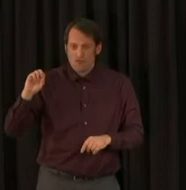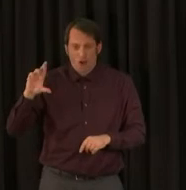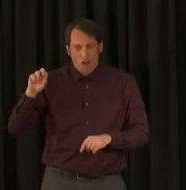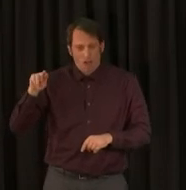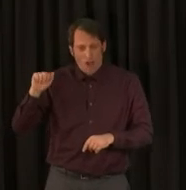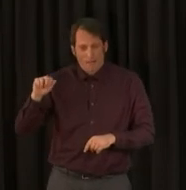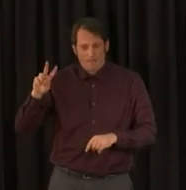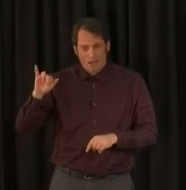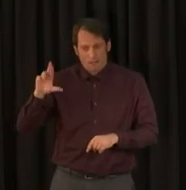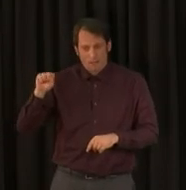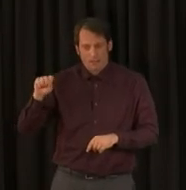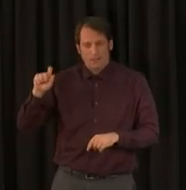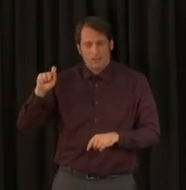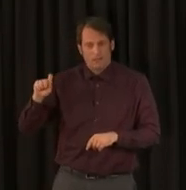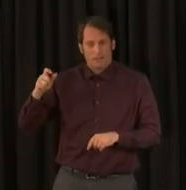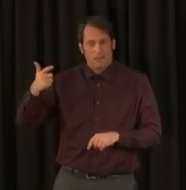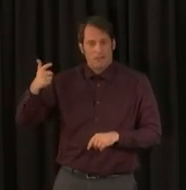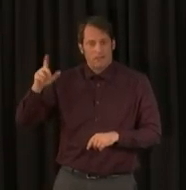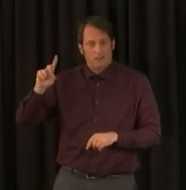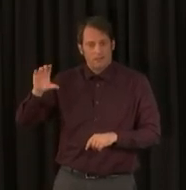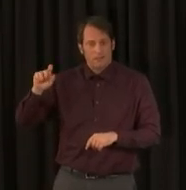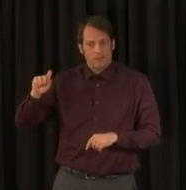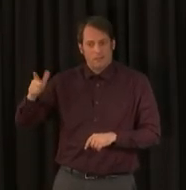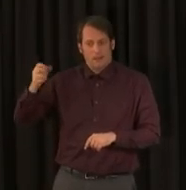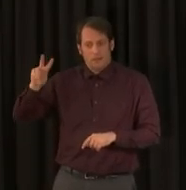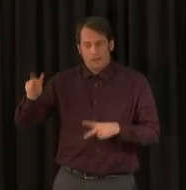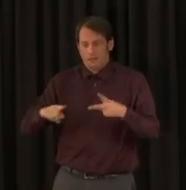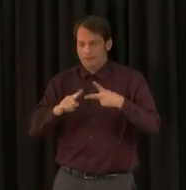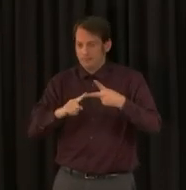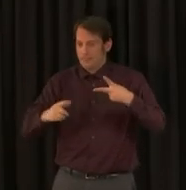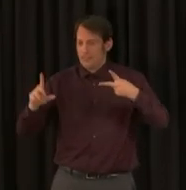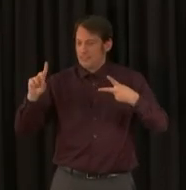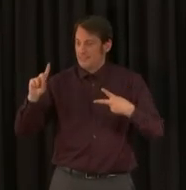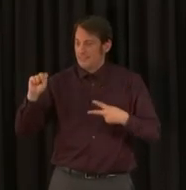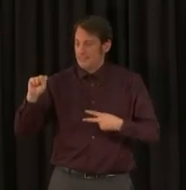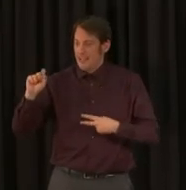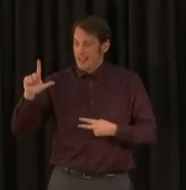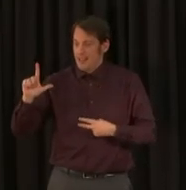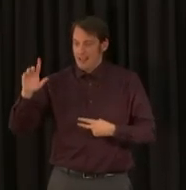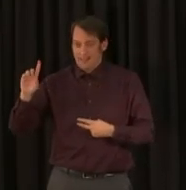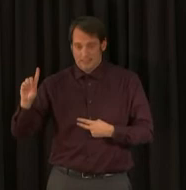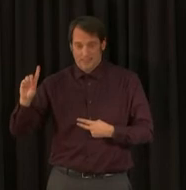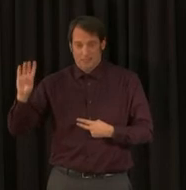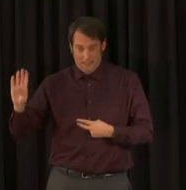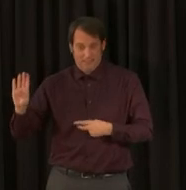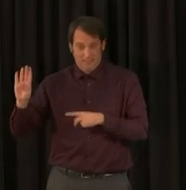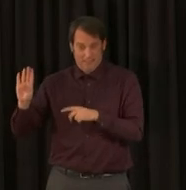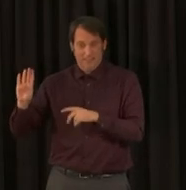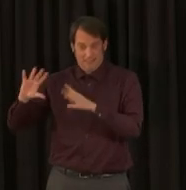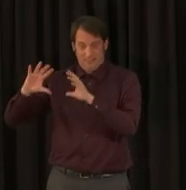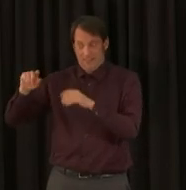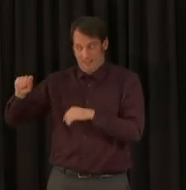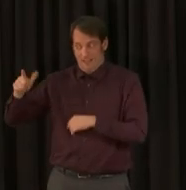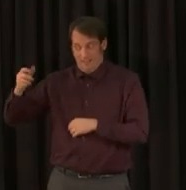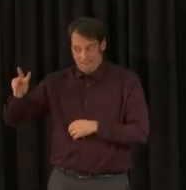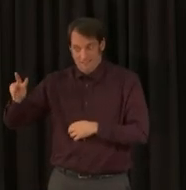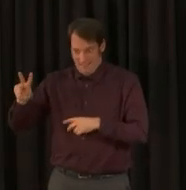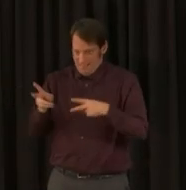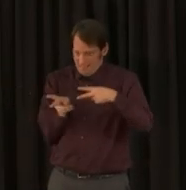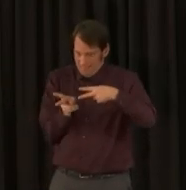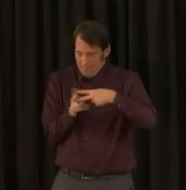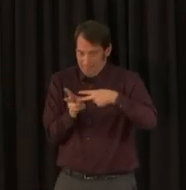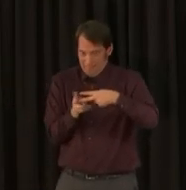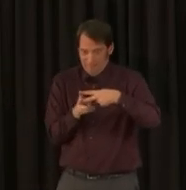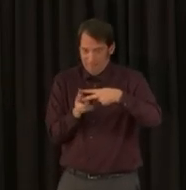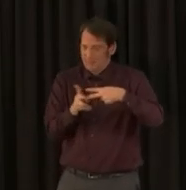then second after that, dslbd.gov. And then just take one step. Just take one step and